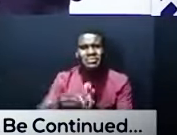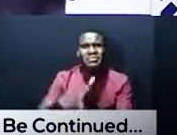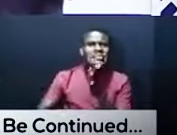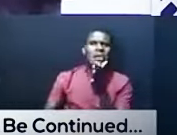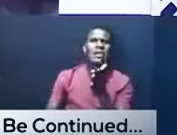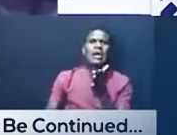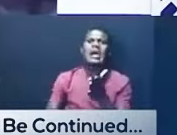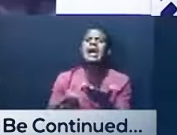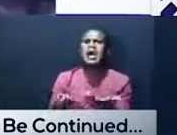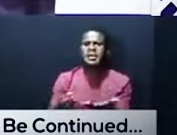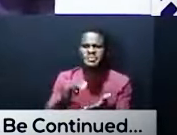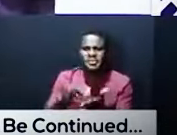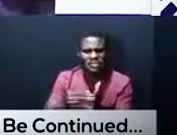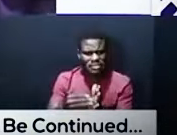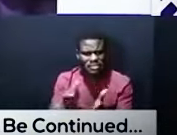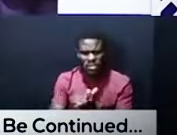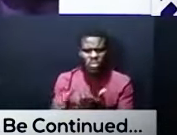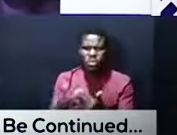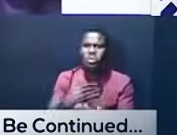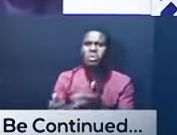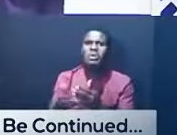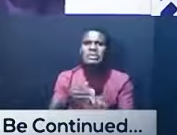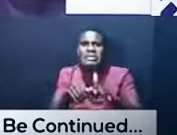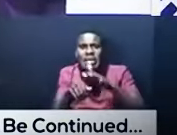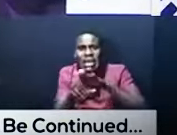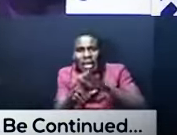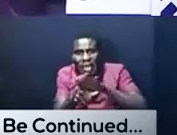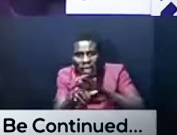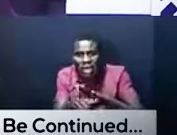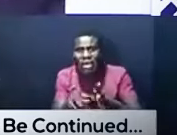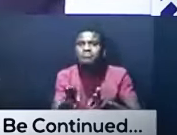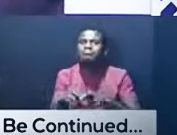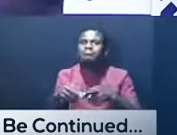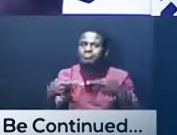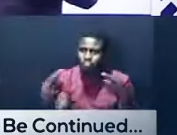Whatever is hidden is meant to be